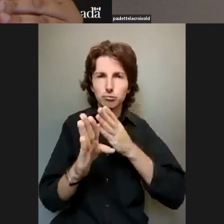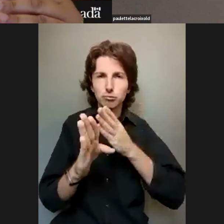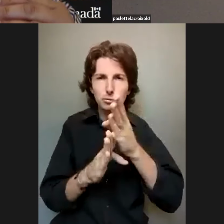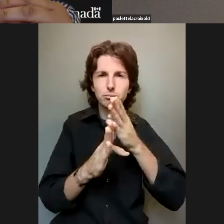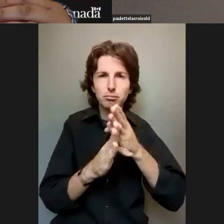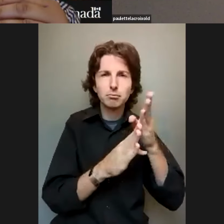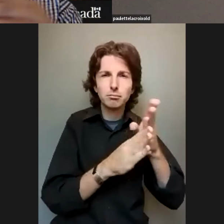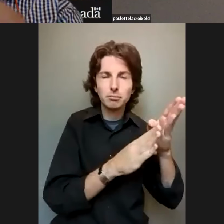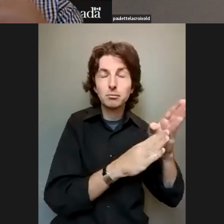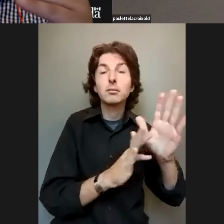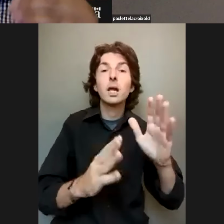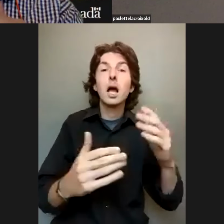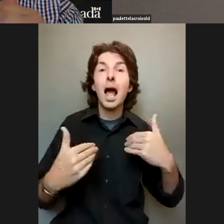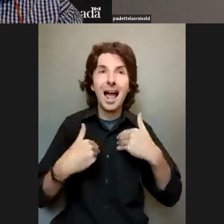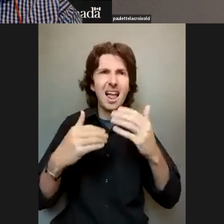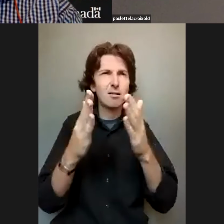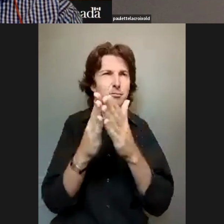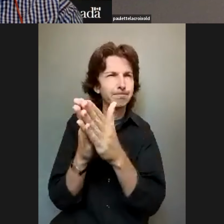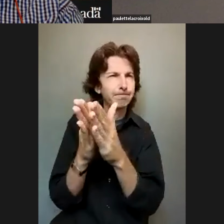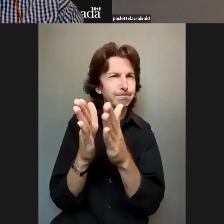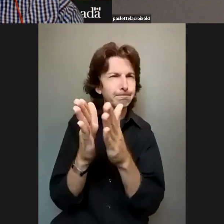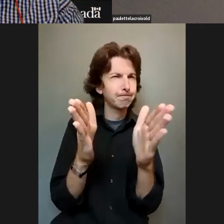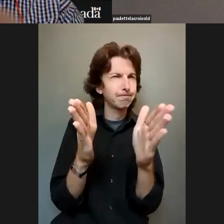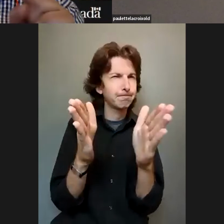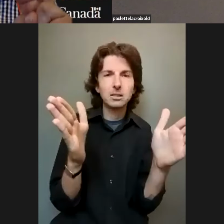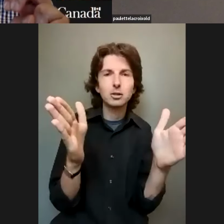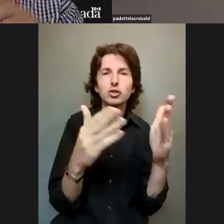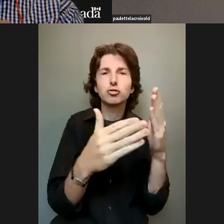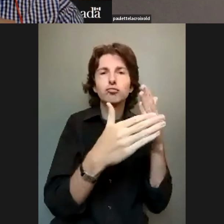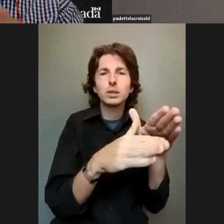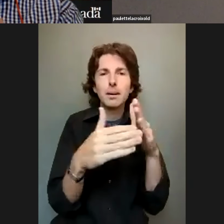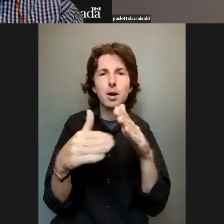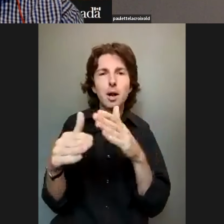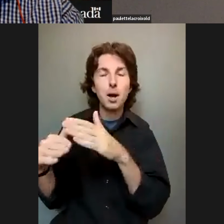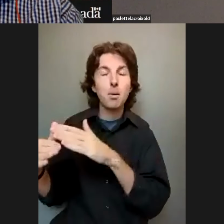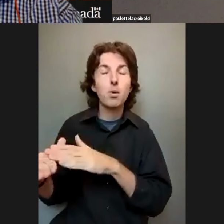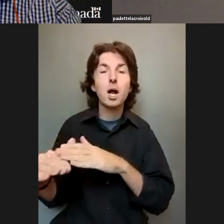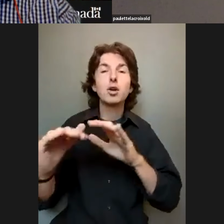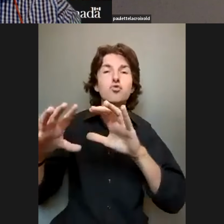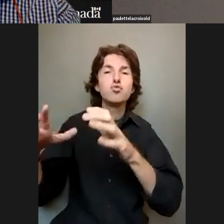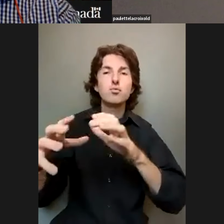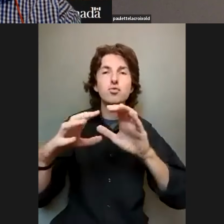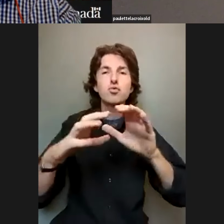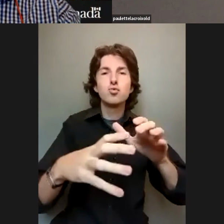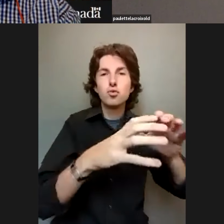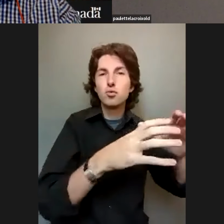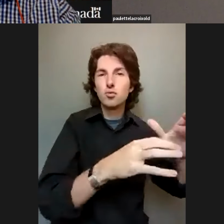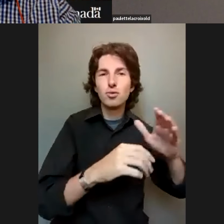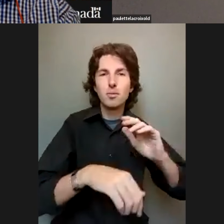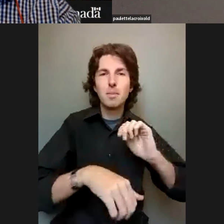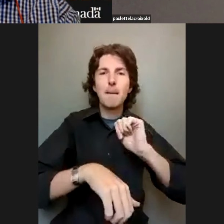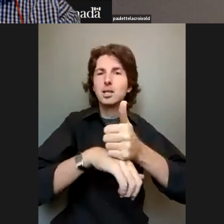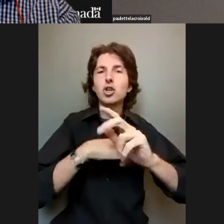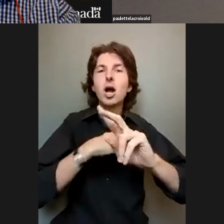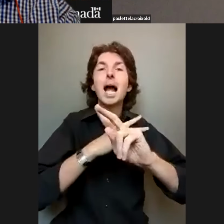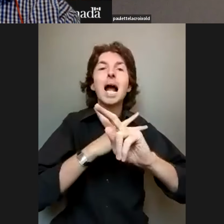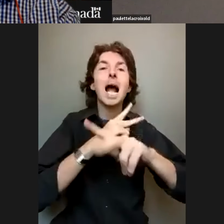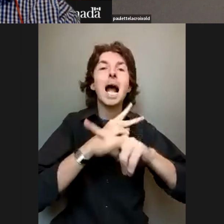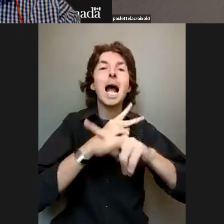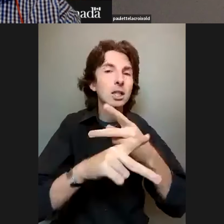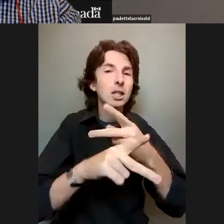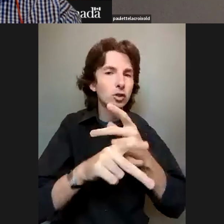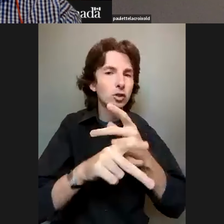the different services into like groups based on the type of work or commodity that